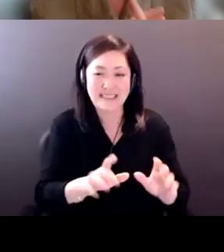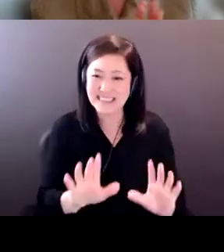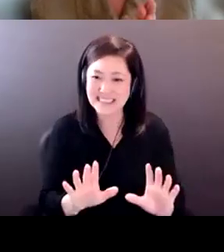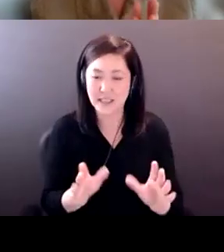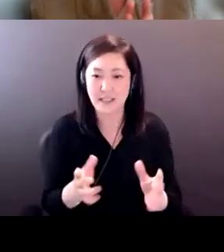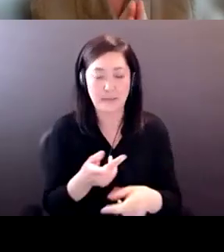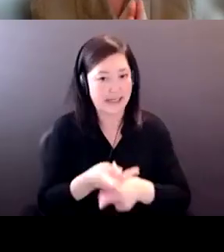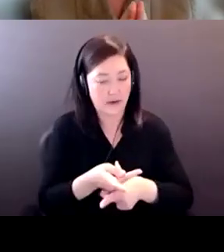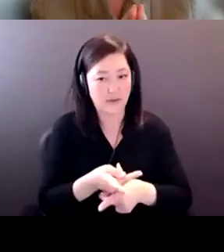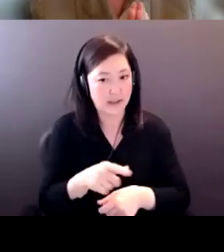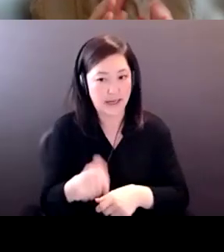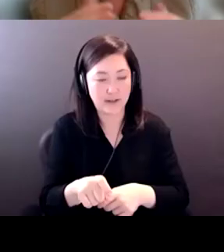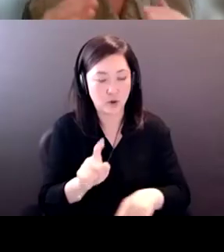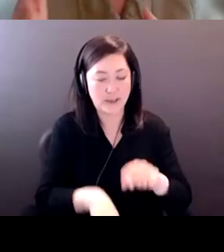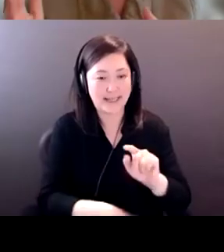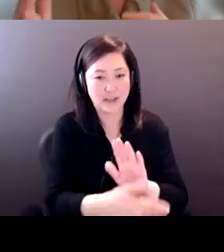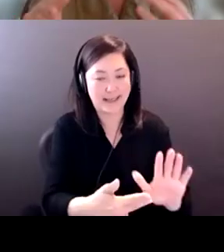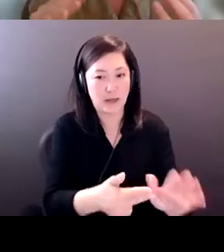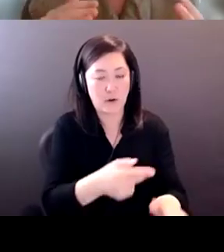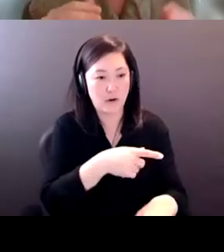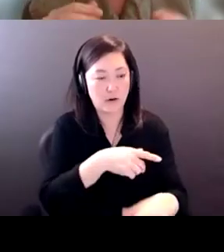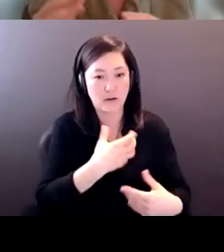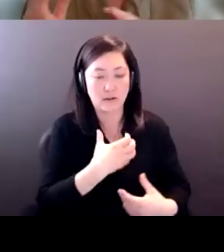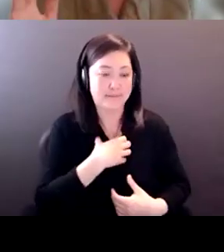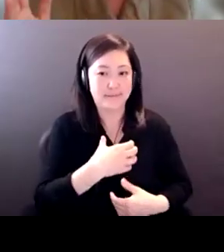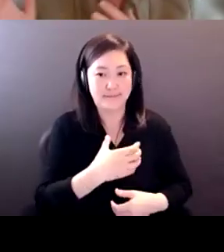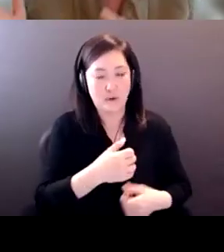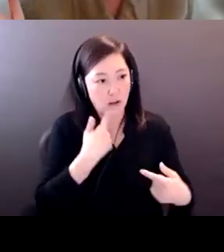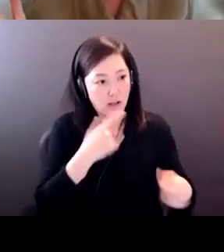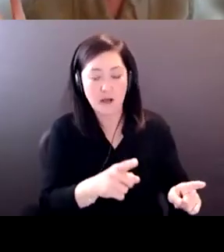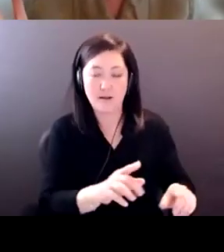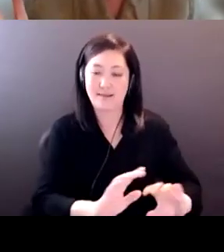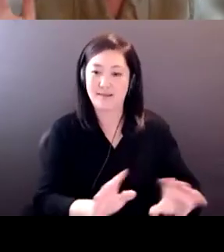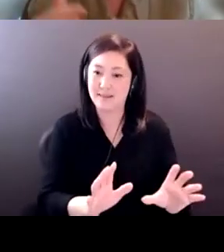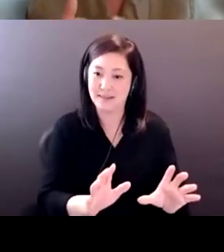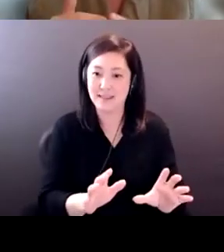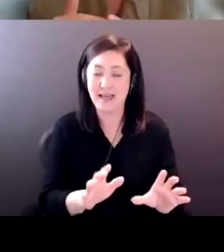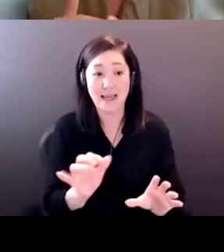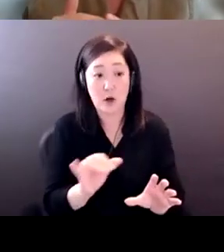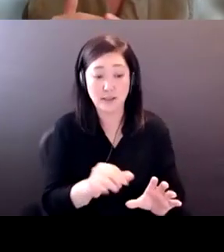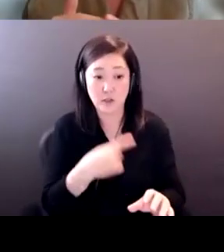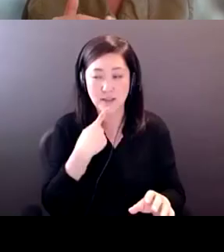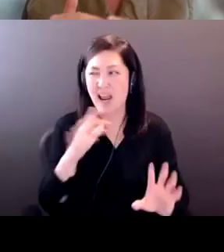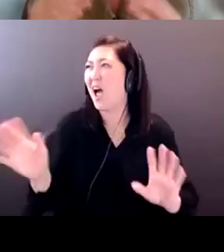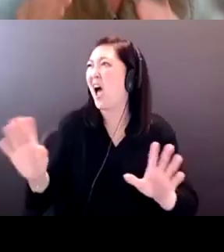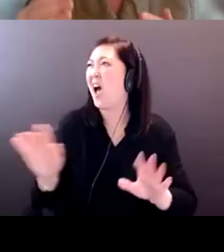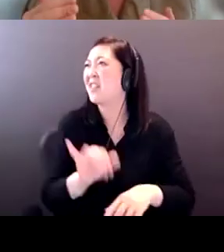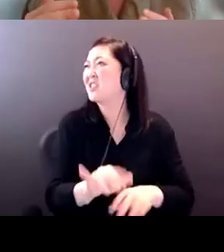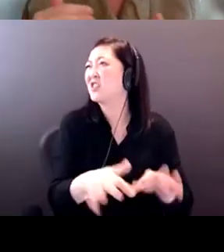to be careful not to dismiss certain claims or allegations as family drama, right? But to take those